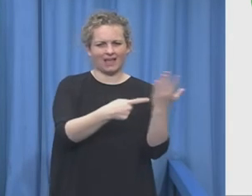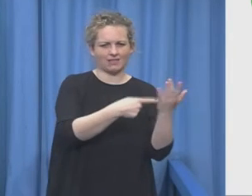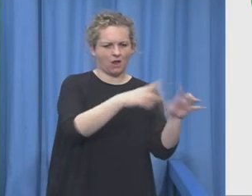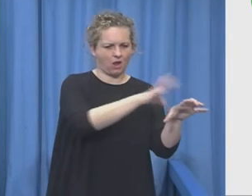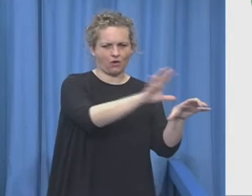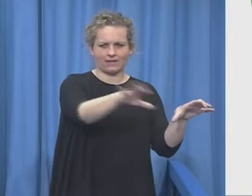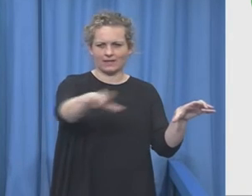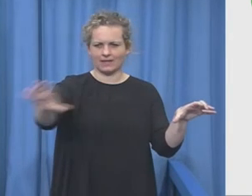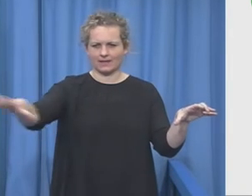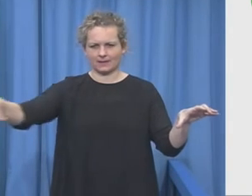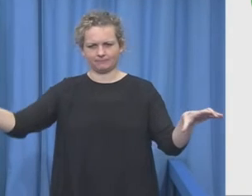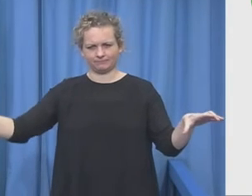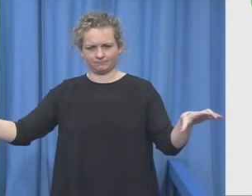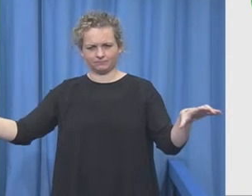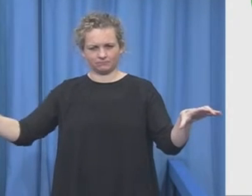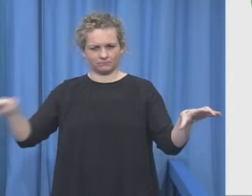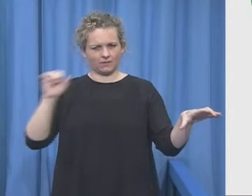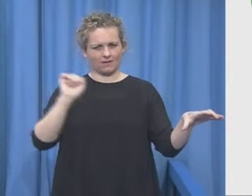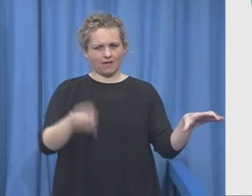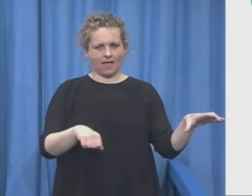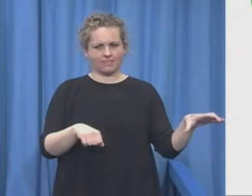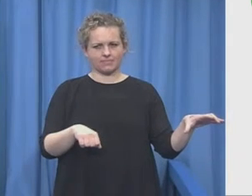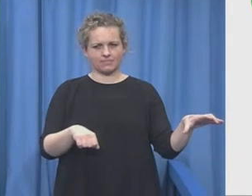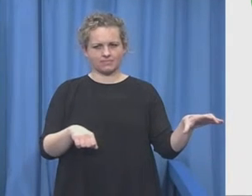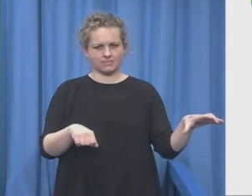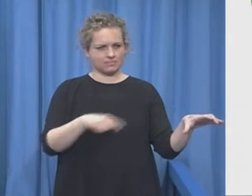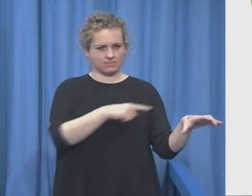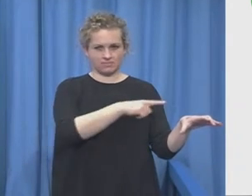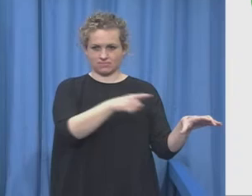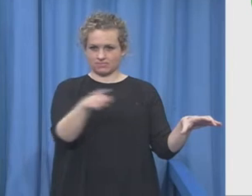brings us in the present moment, in this very place,